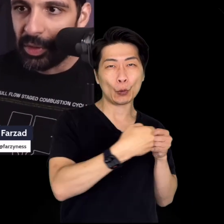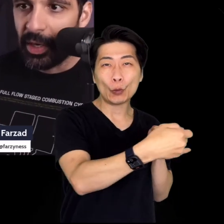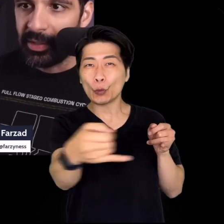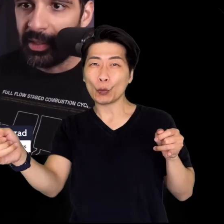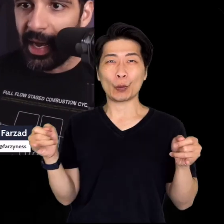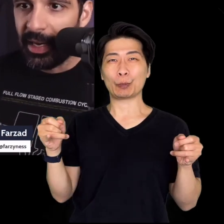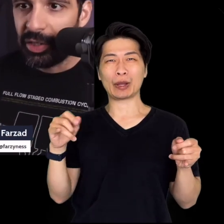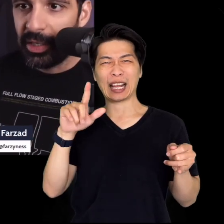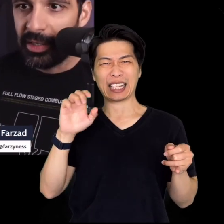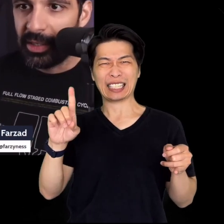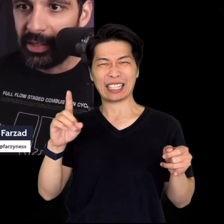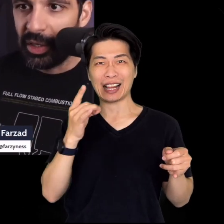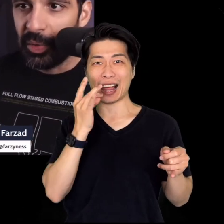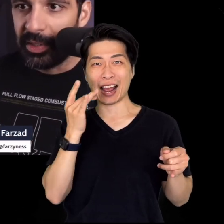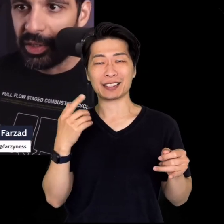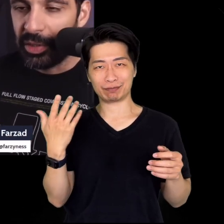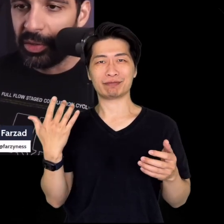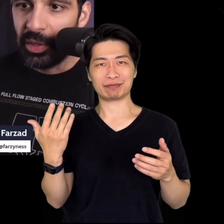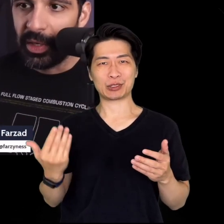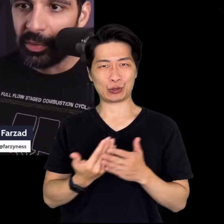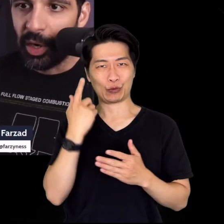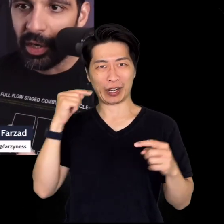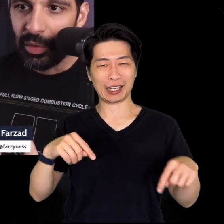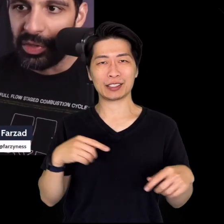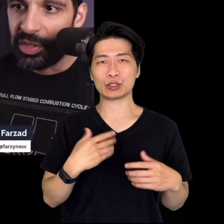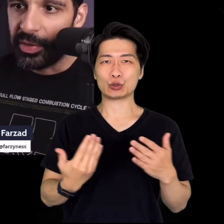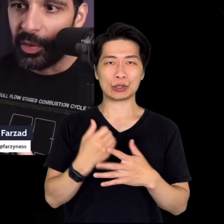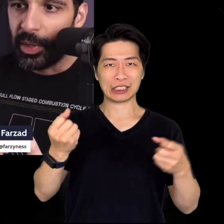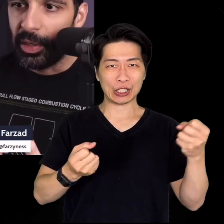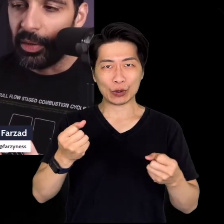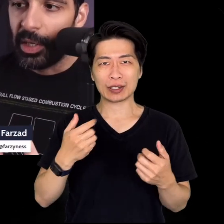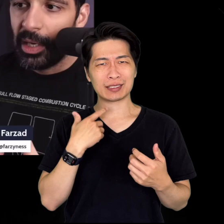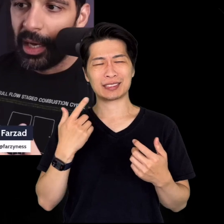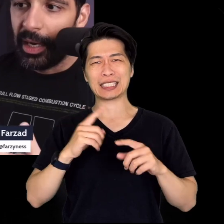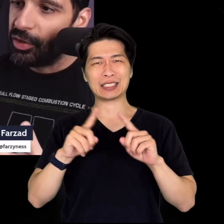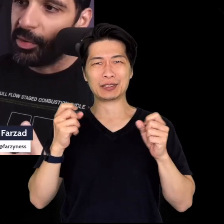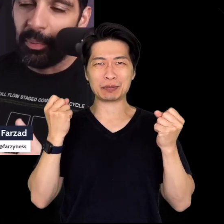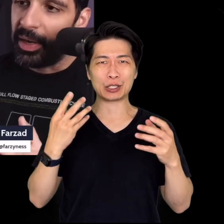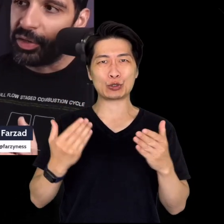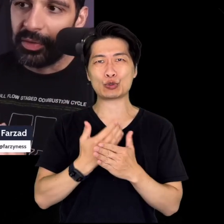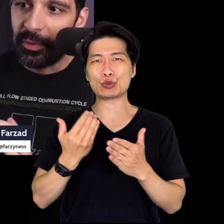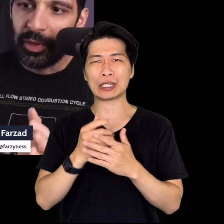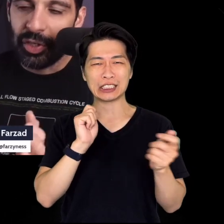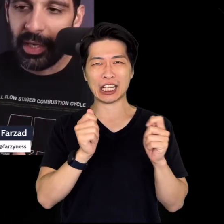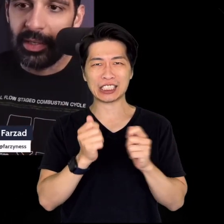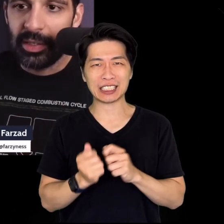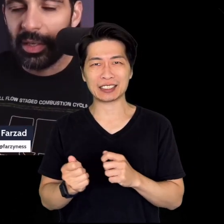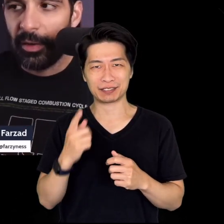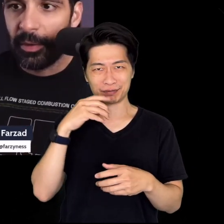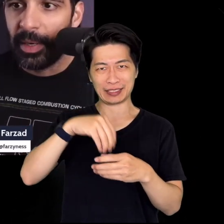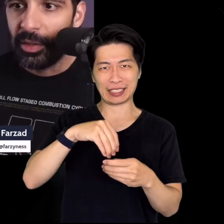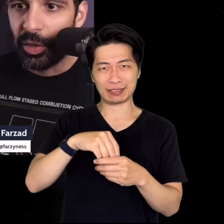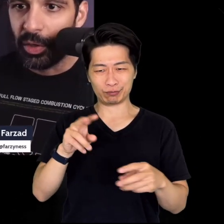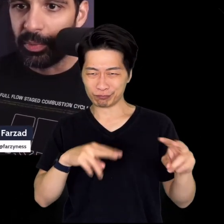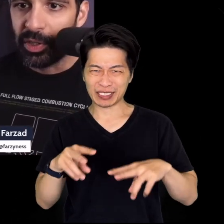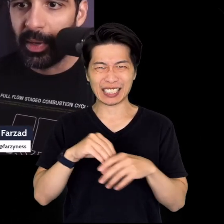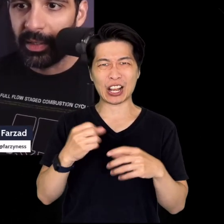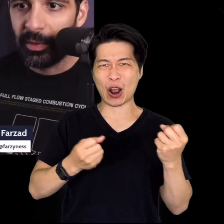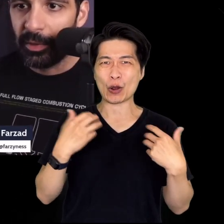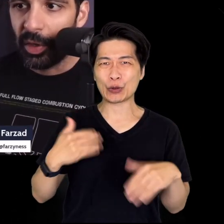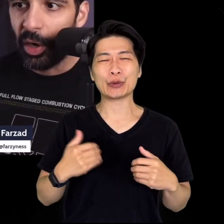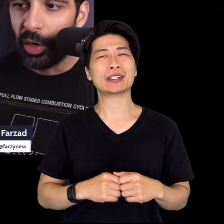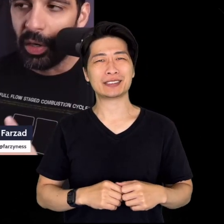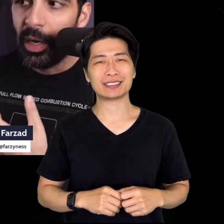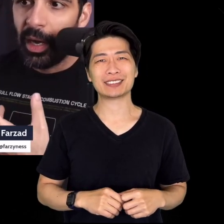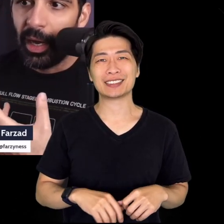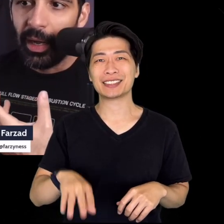that goes across the dash is a new addition to the US market, new steering wheel, just a bunch of different changes from an internal perspective